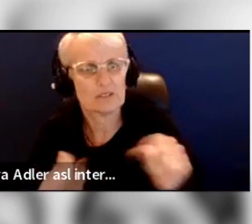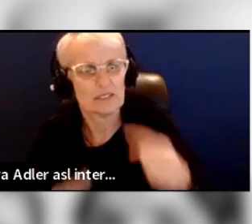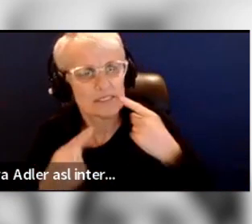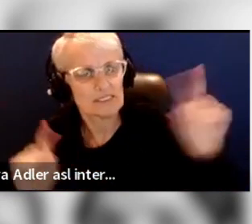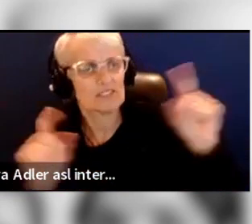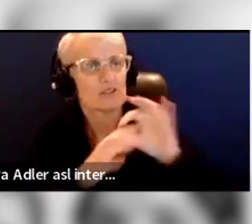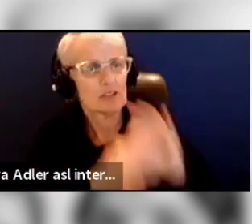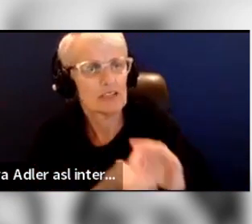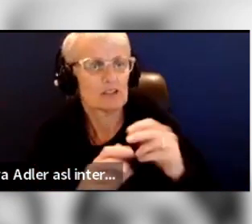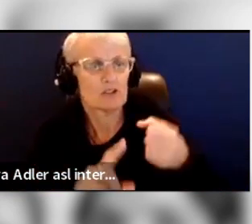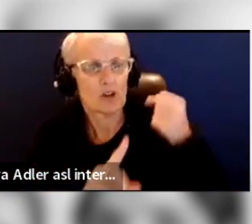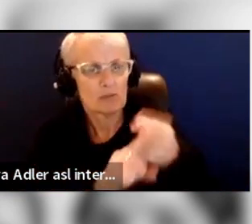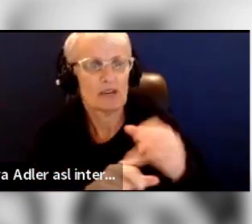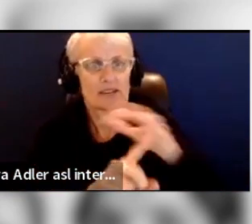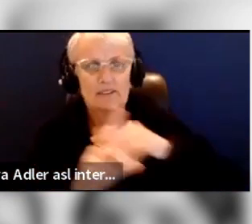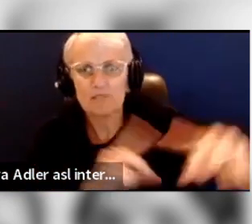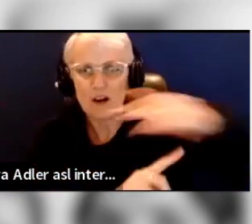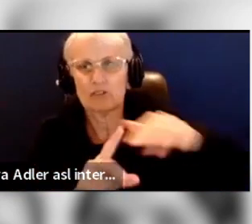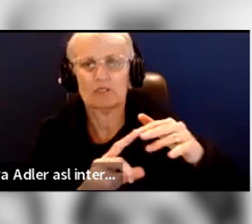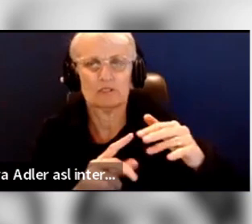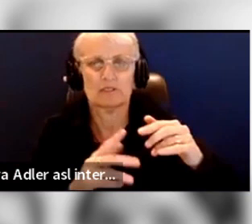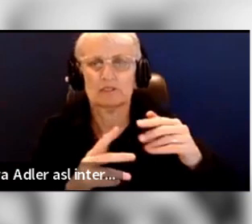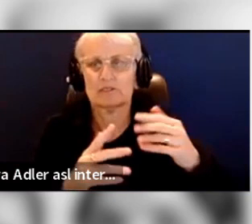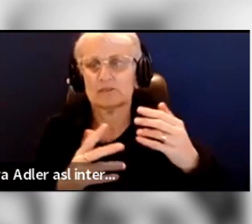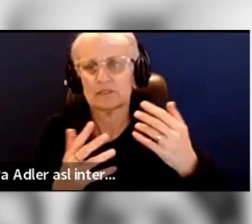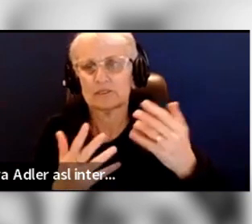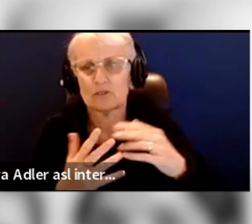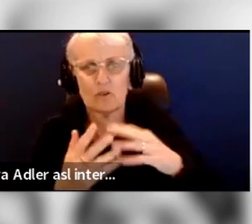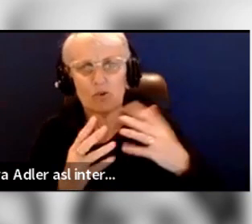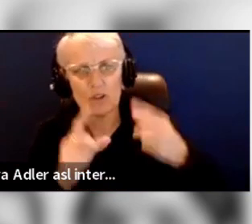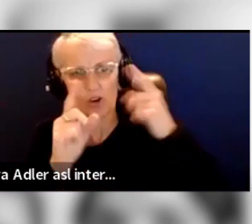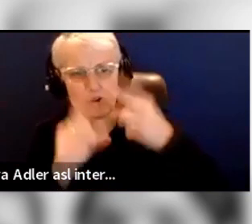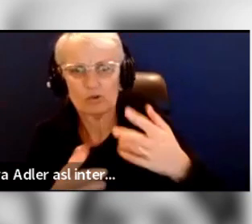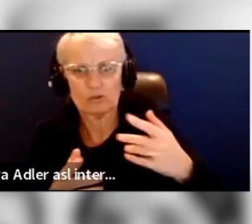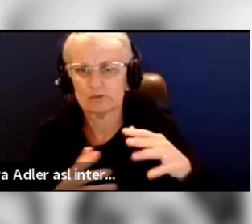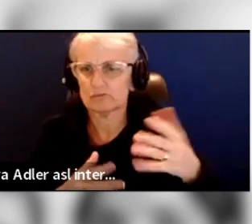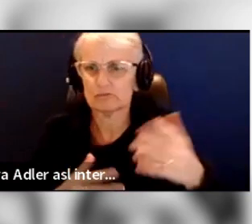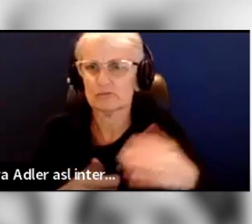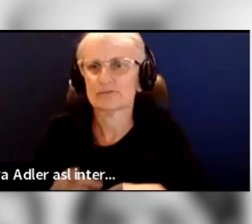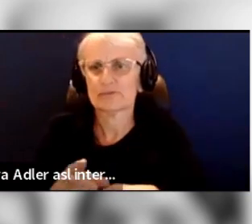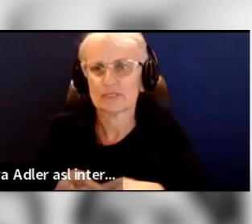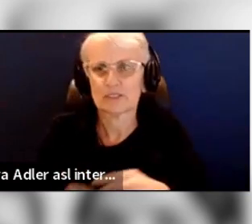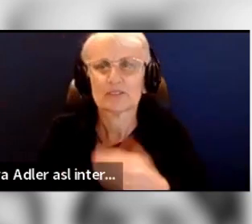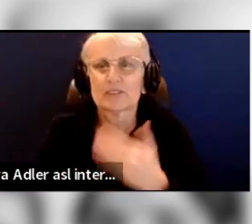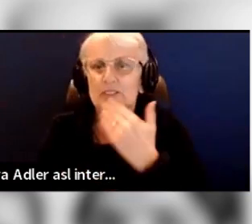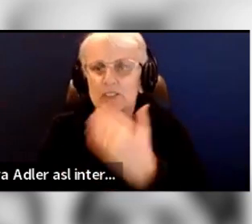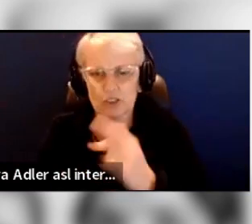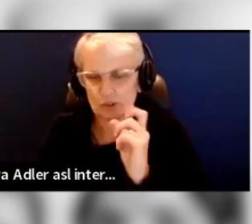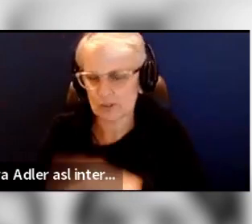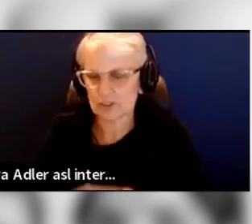in terms of the impact of the actual goals of the program. Absolutely. That's a great question,